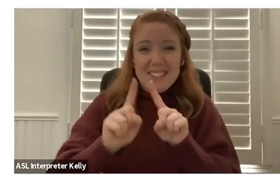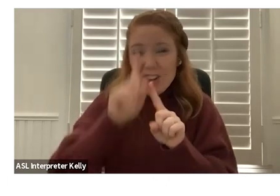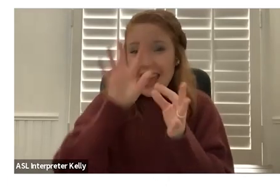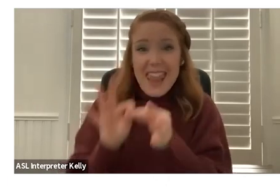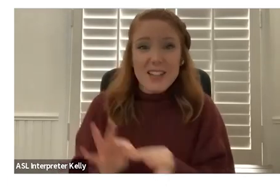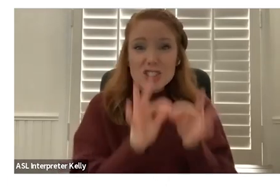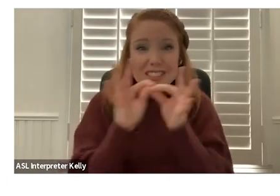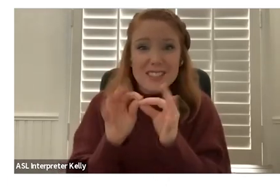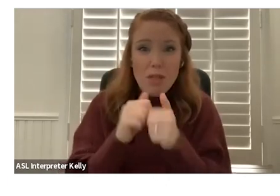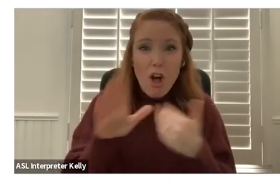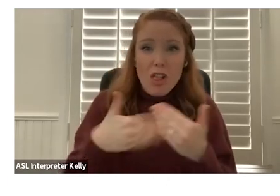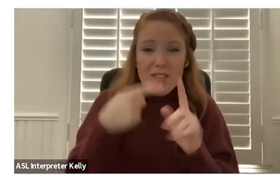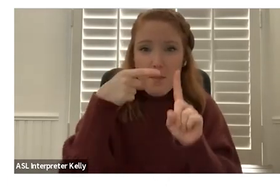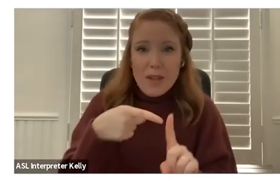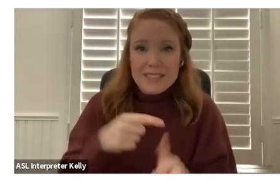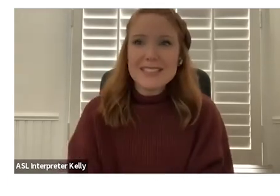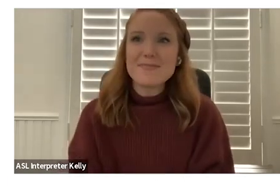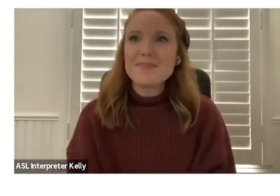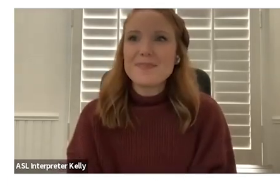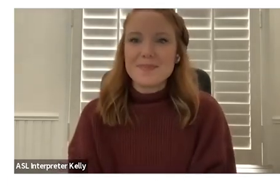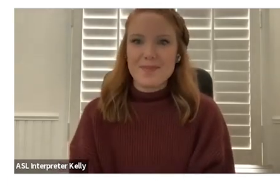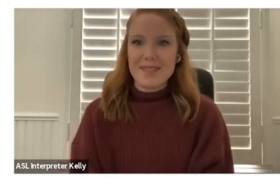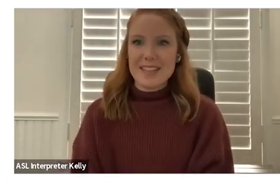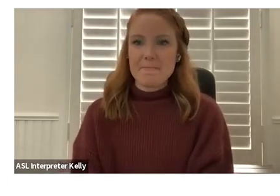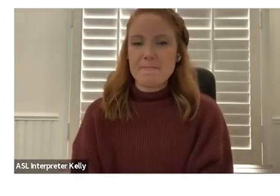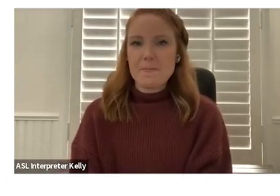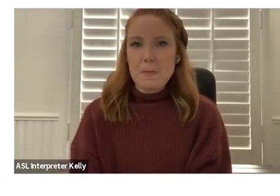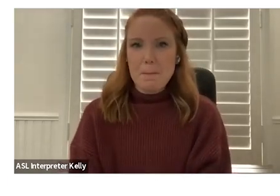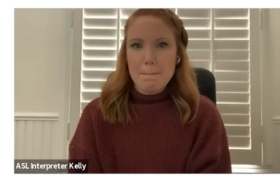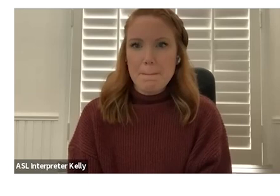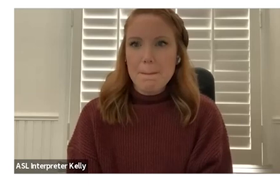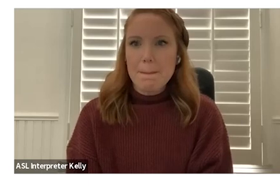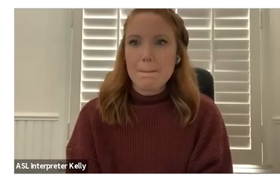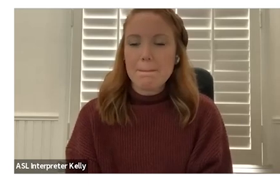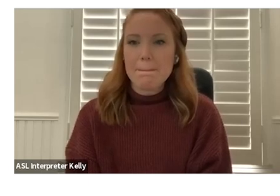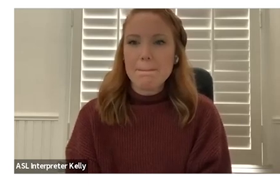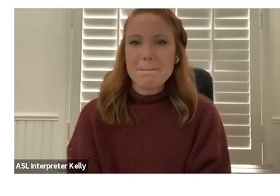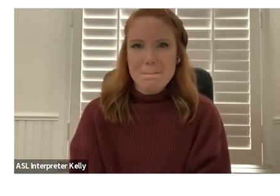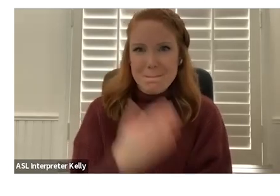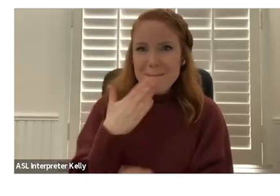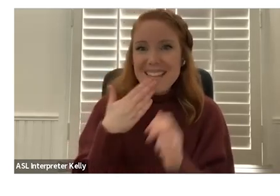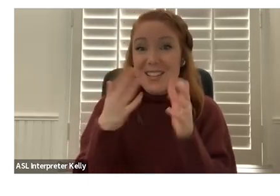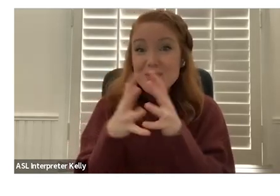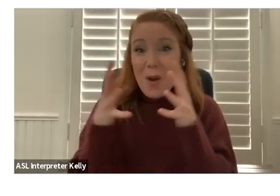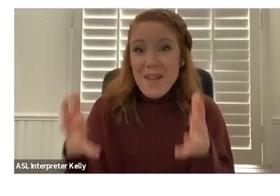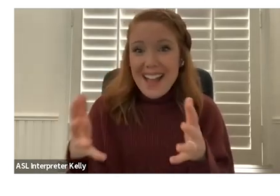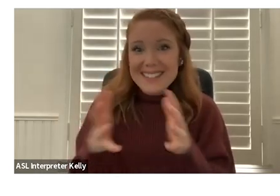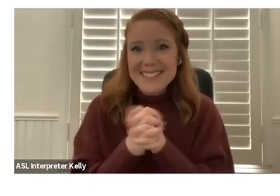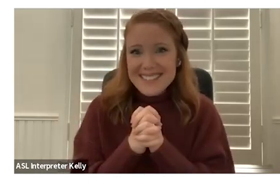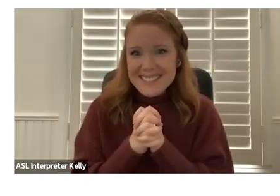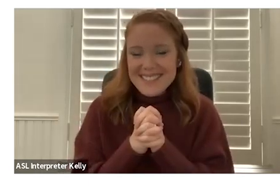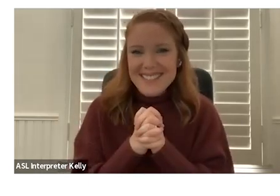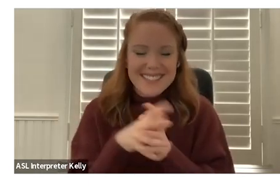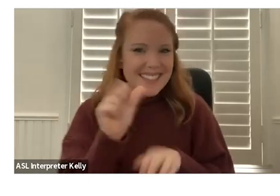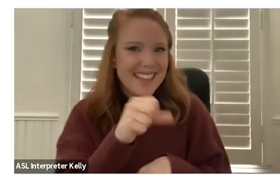you know, the origin stories and what we can learn from Orientalism and environmentalism. In the chat, there was so